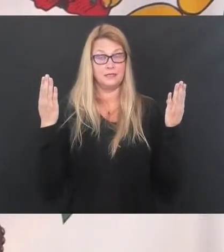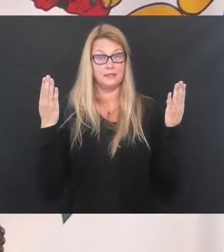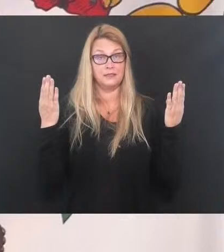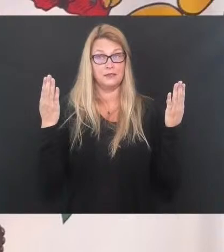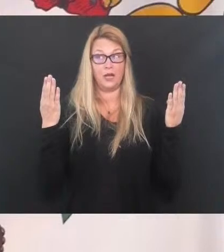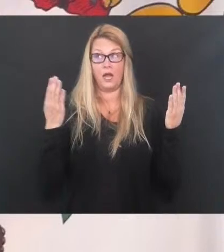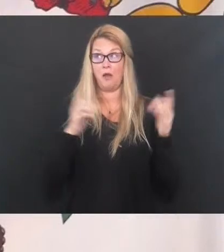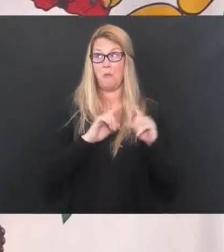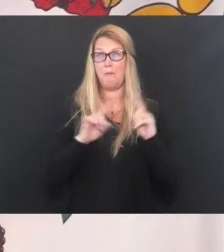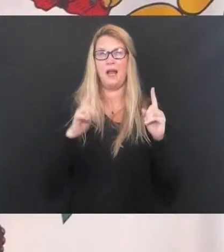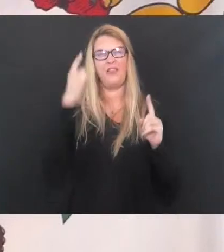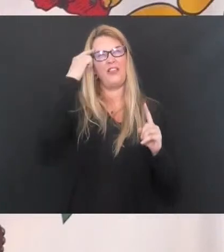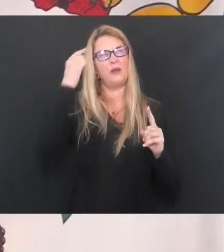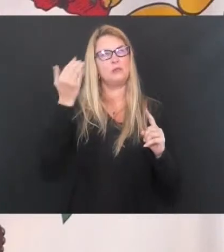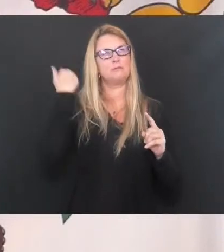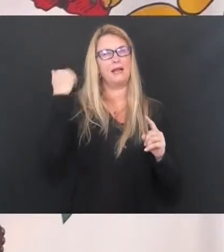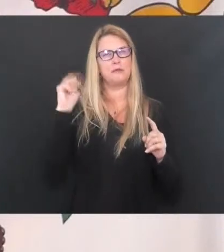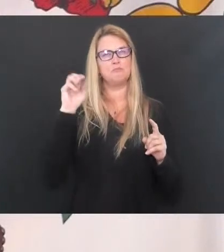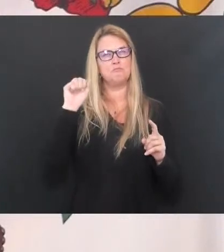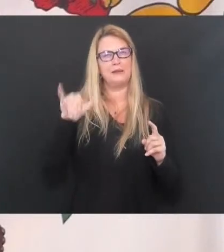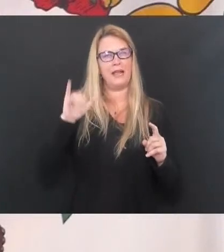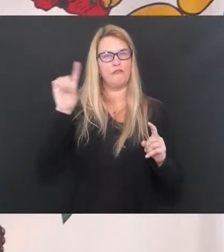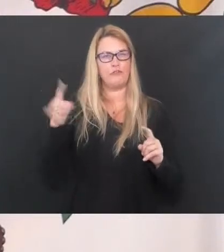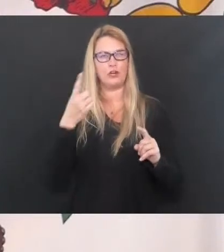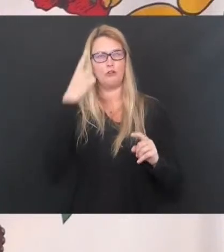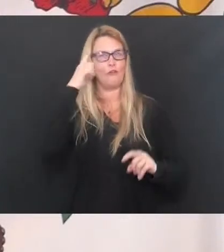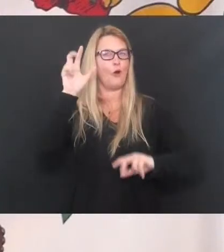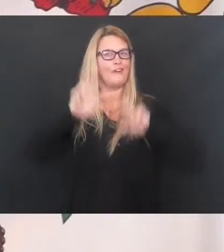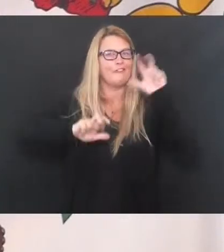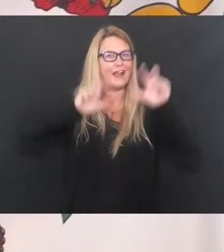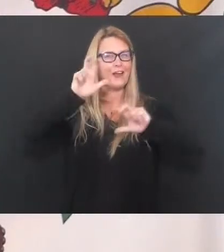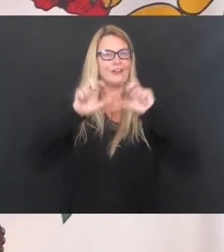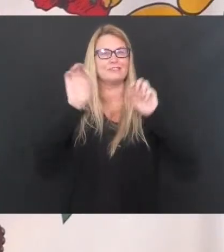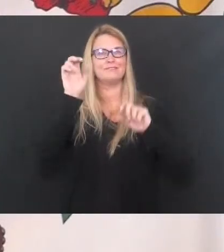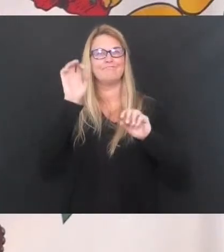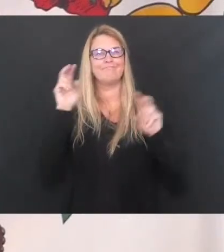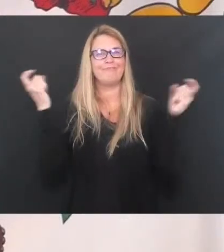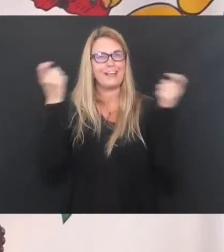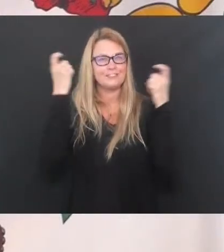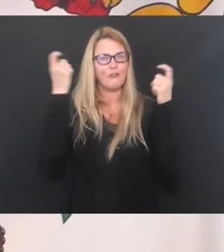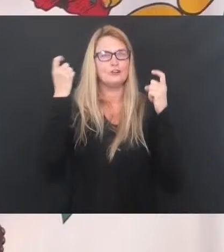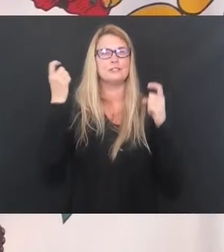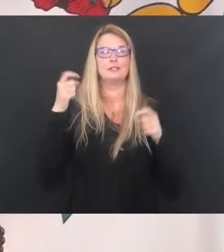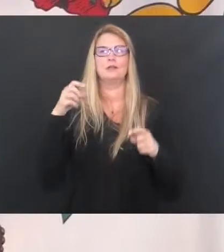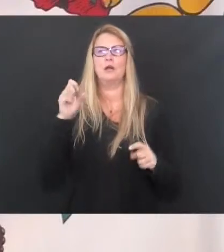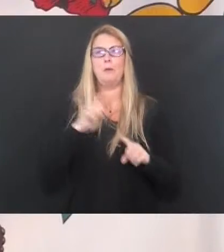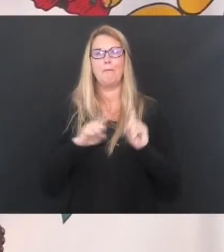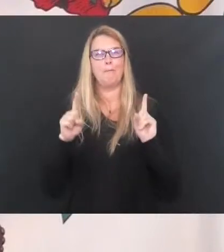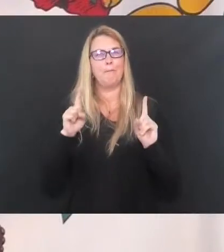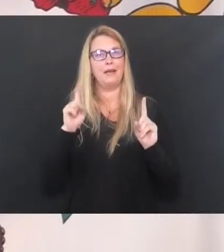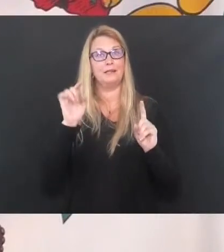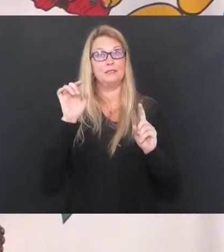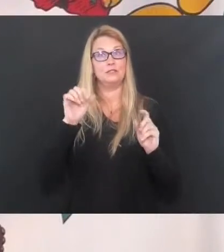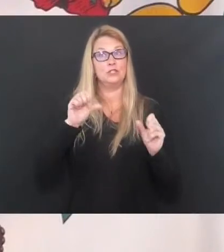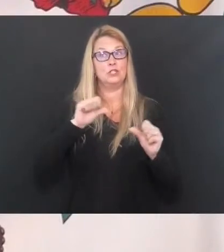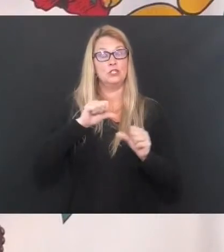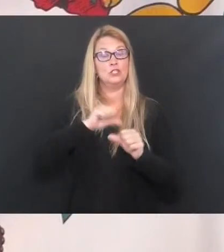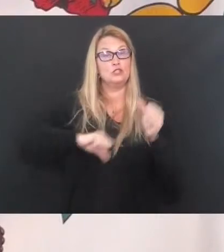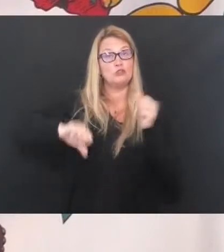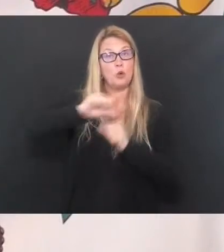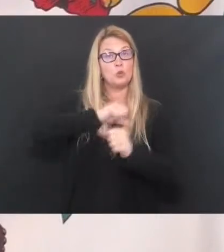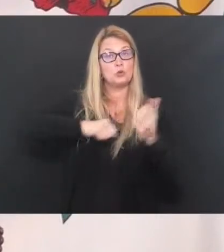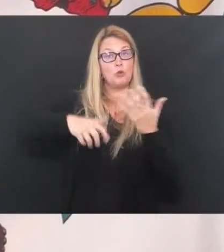was May the 1st or whatever like that on our fairs and our festivals and everything. So, like I said, this social gathering is